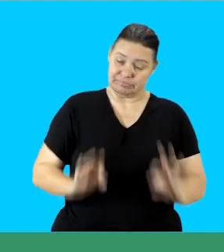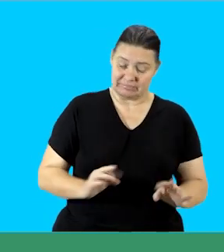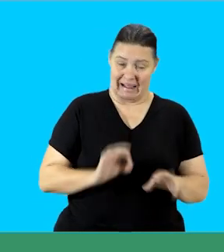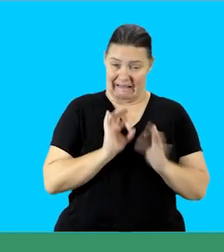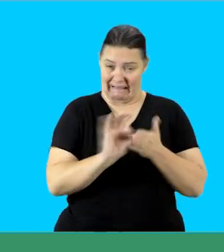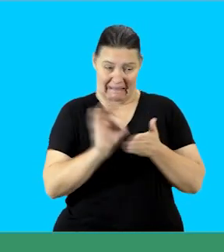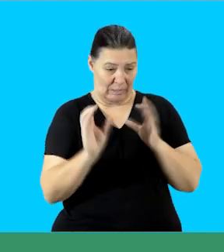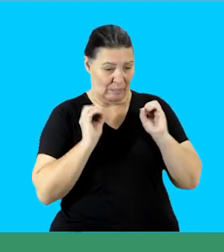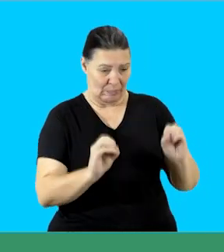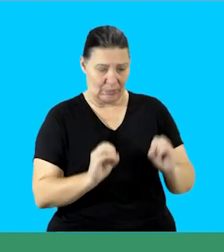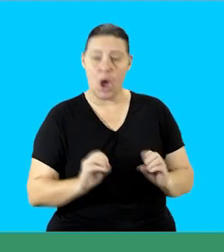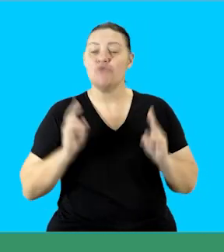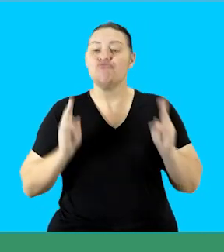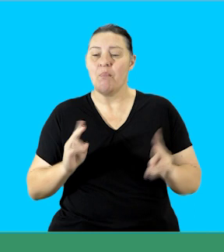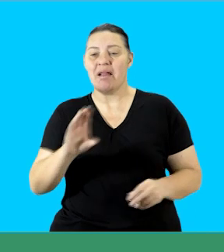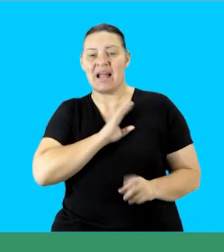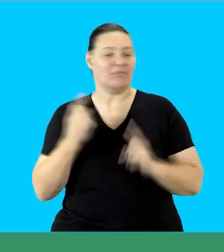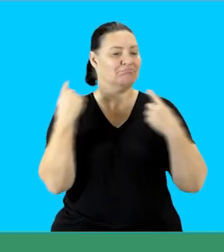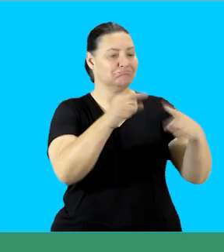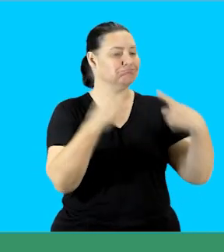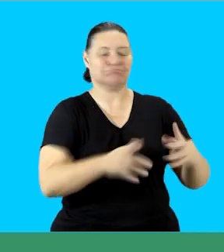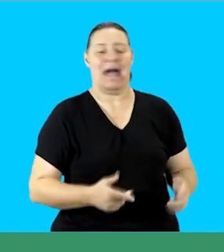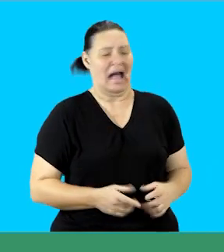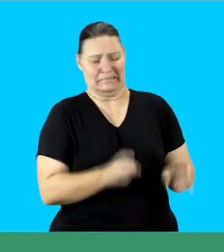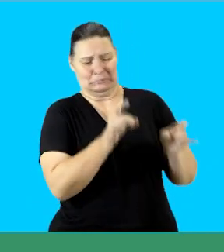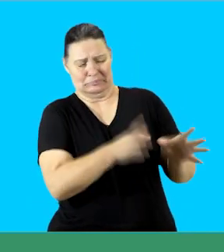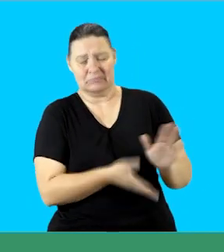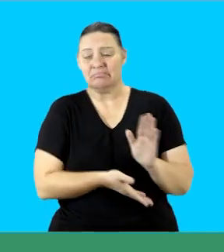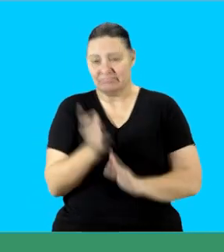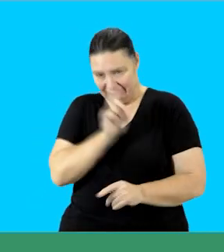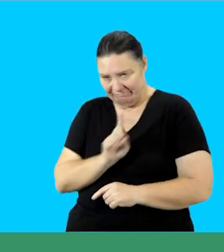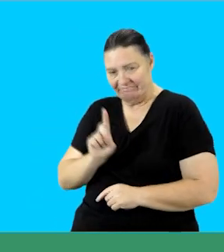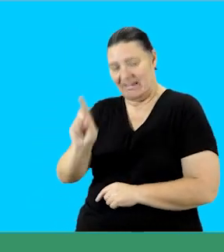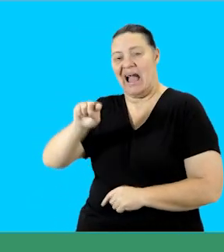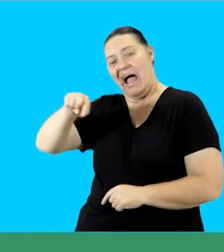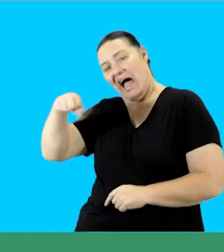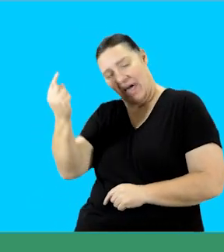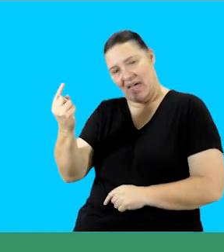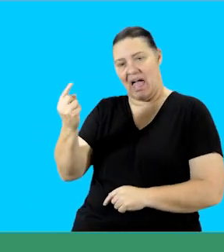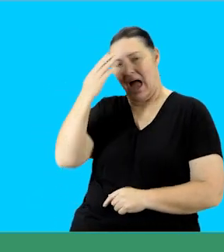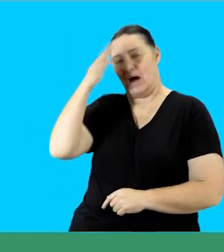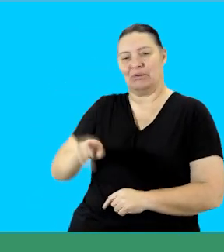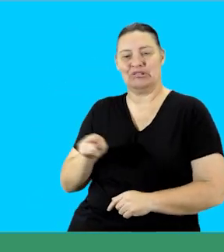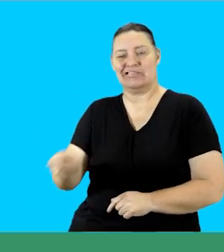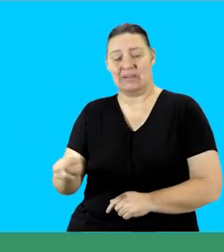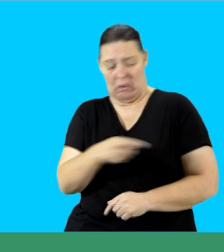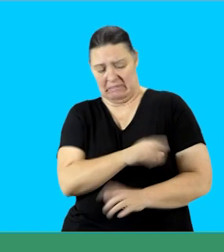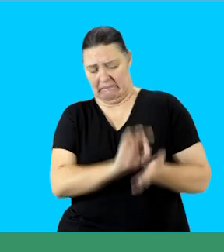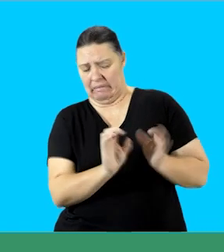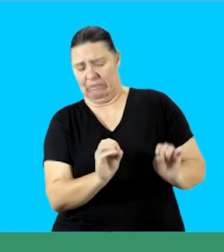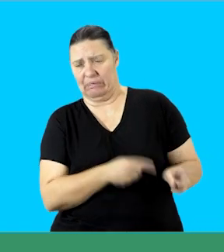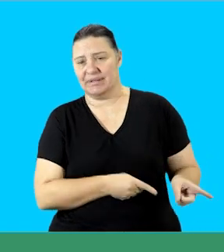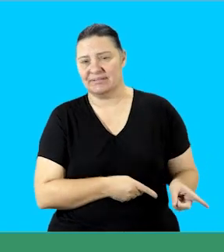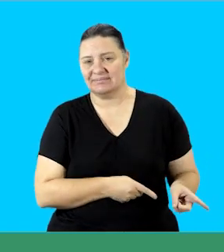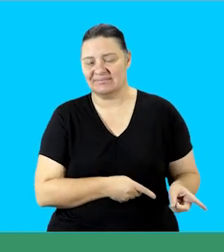hygiene, their regular customers are now staying at other accommodations.